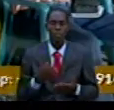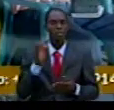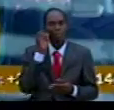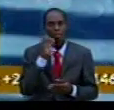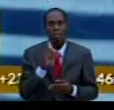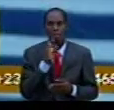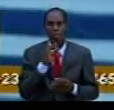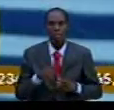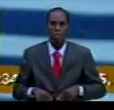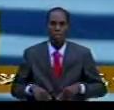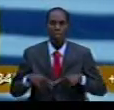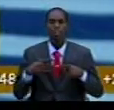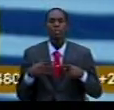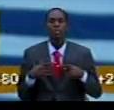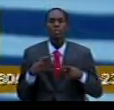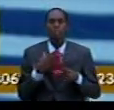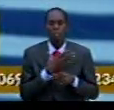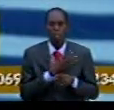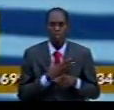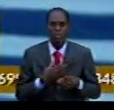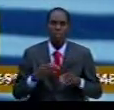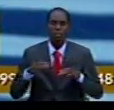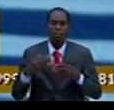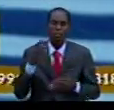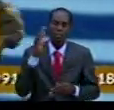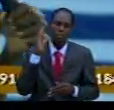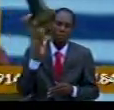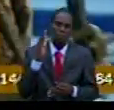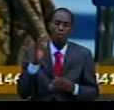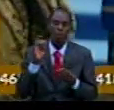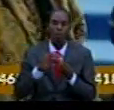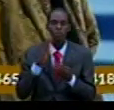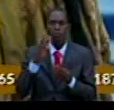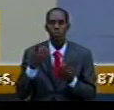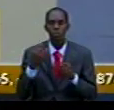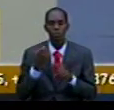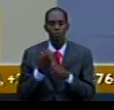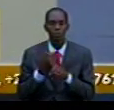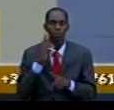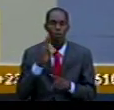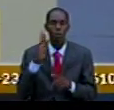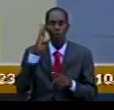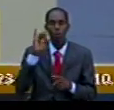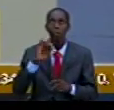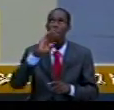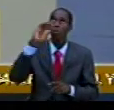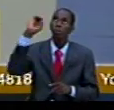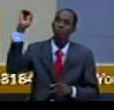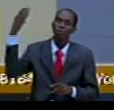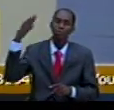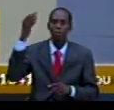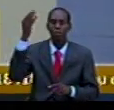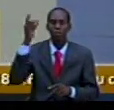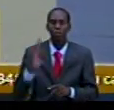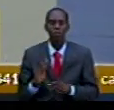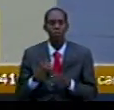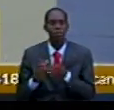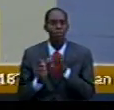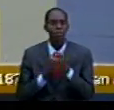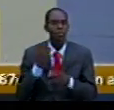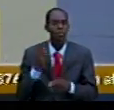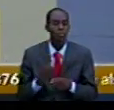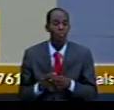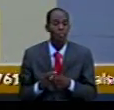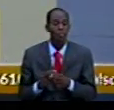more testimonies coming from me by God's grace in Jesus' name. All those who are testifying, please go straight to